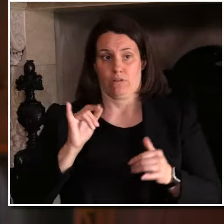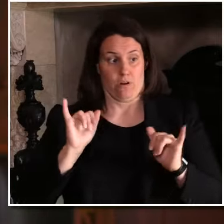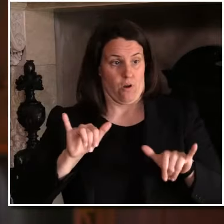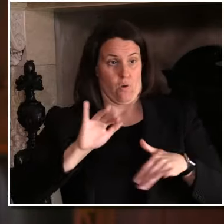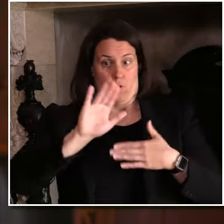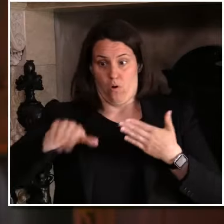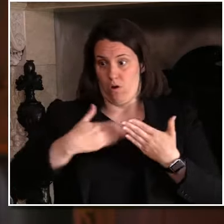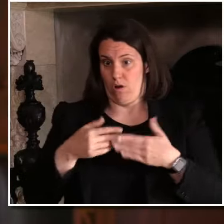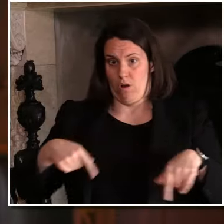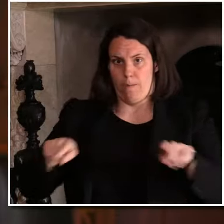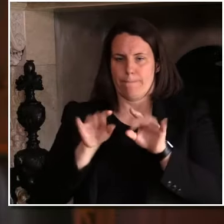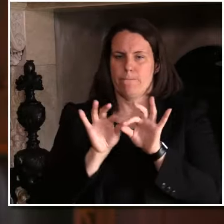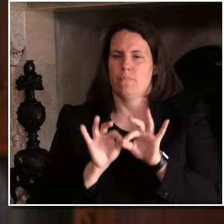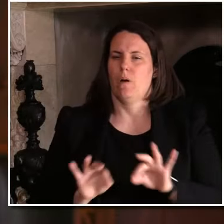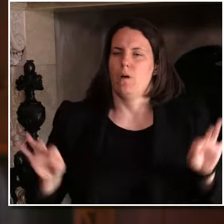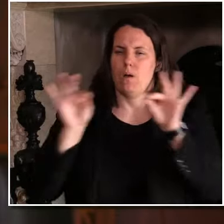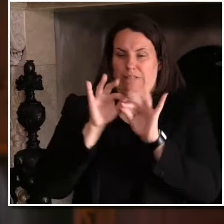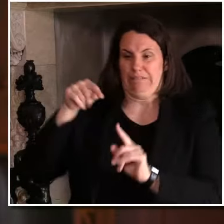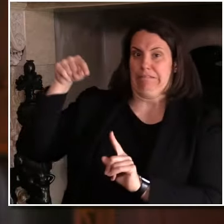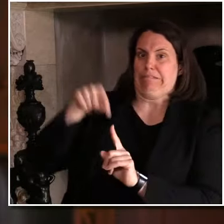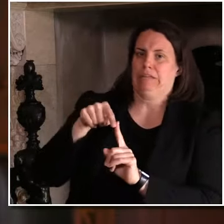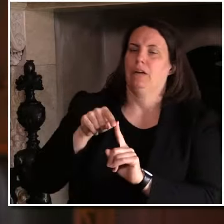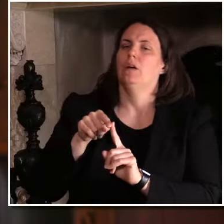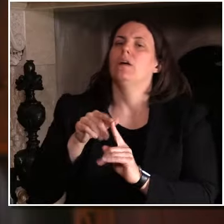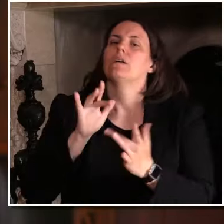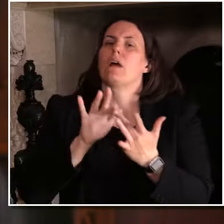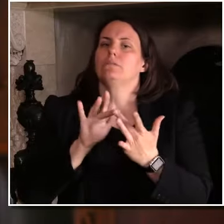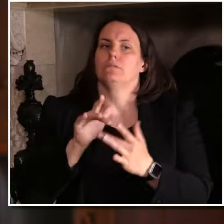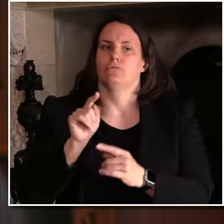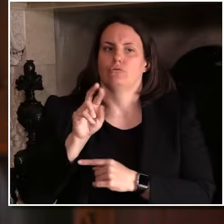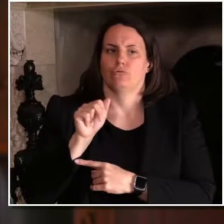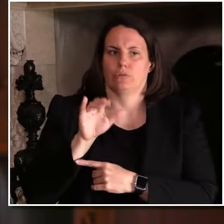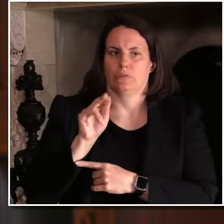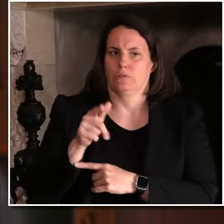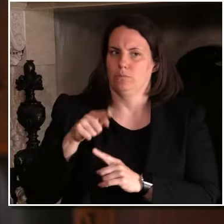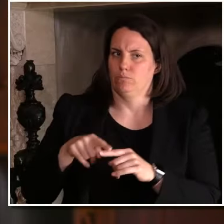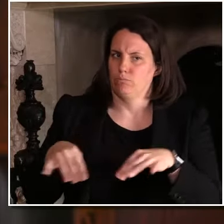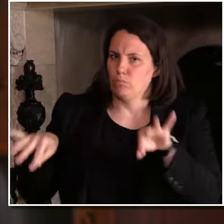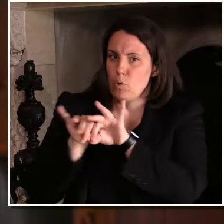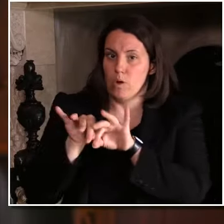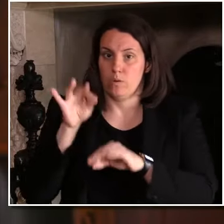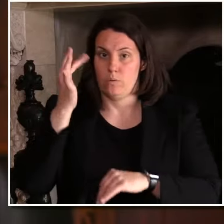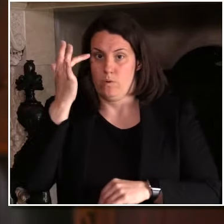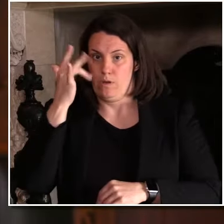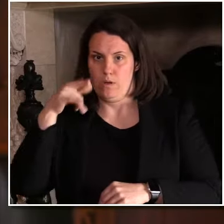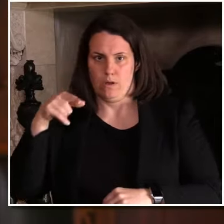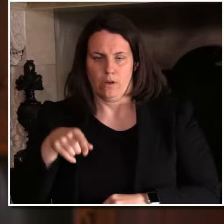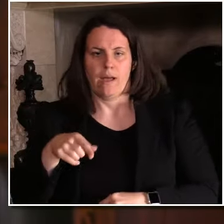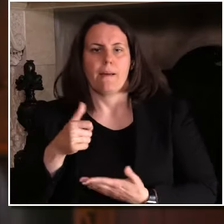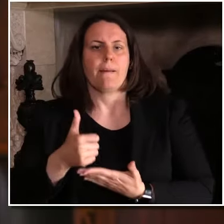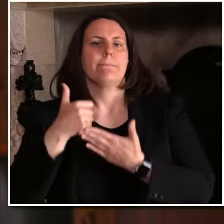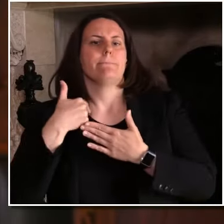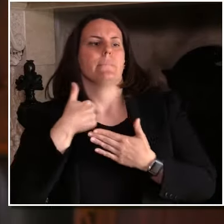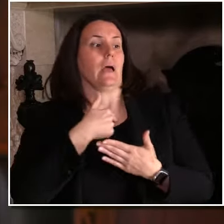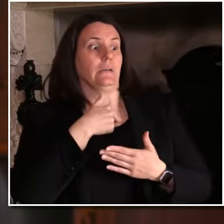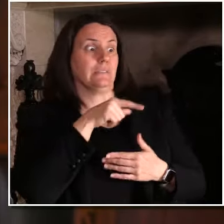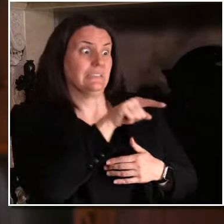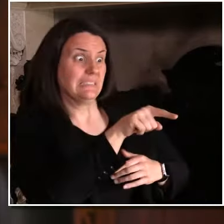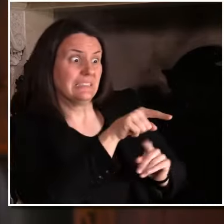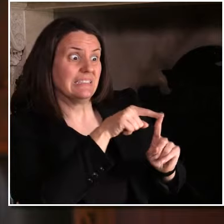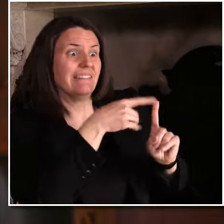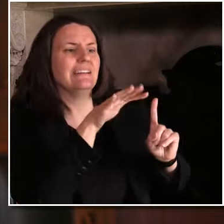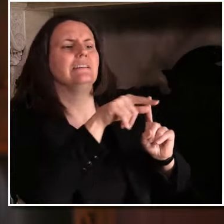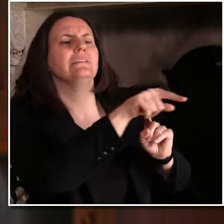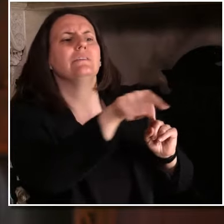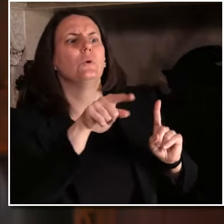partnership to effectively utilize in our efforts to contain the virus until there is a vaccine or other effective medical treatment. I'd like to take